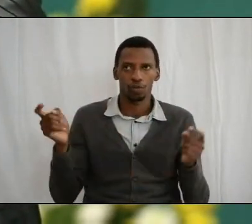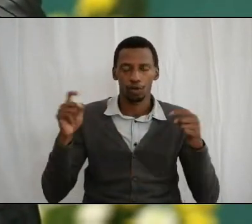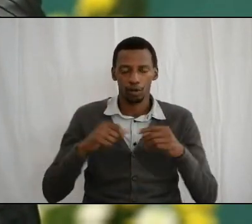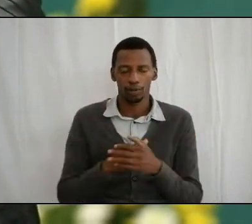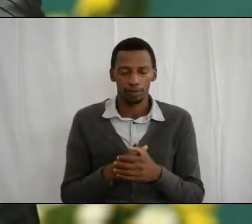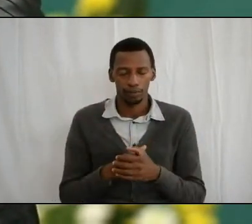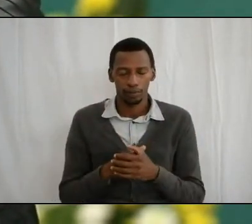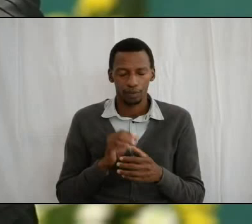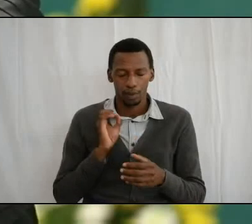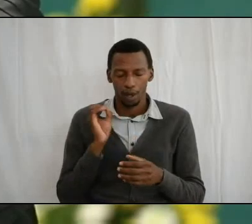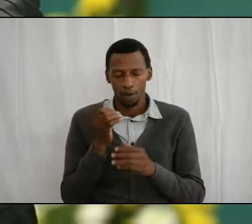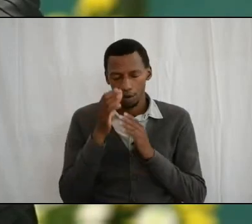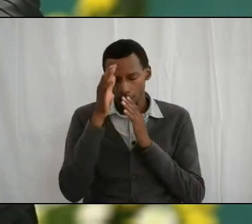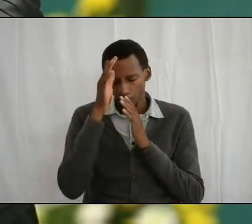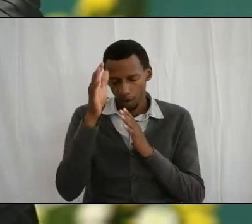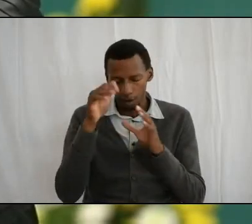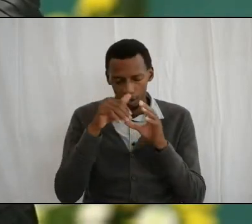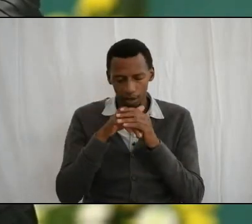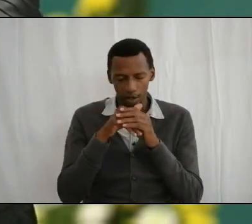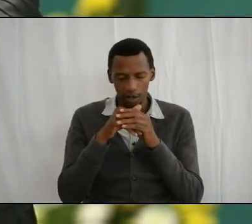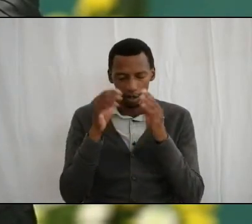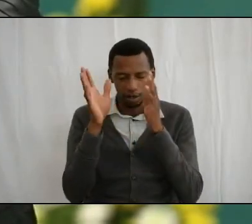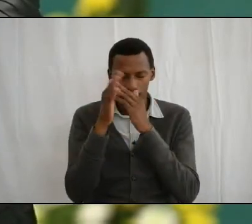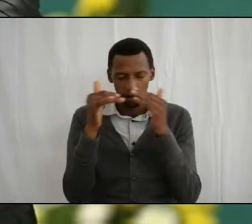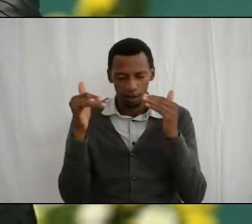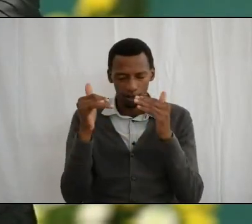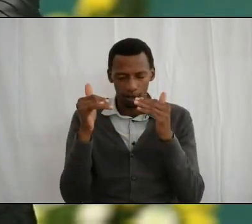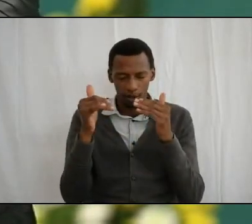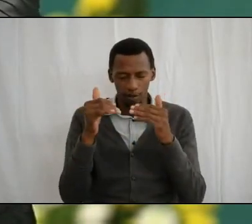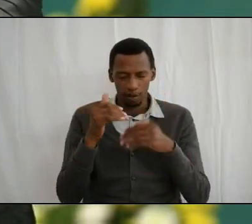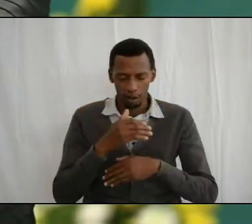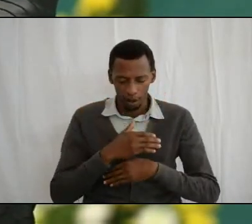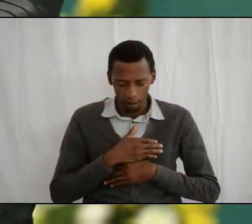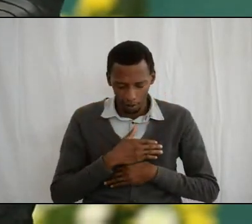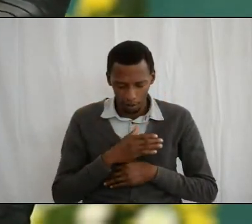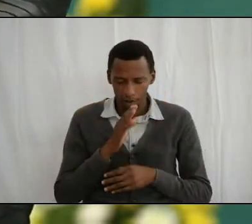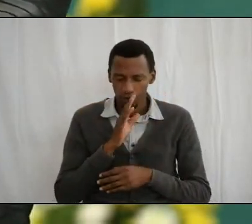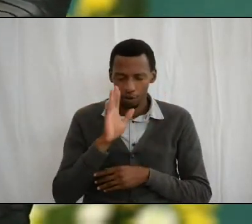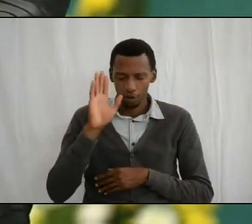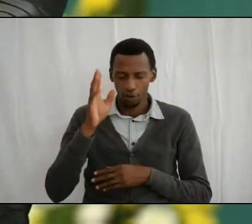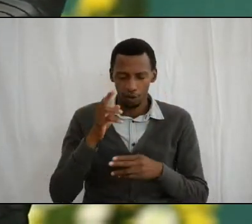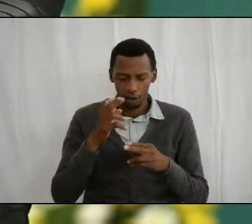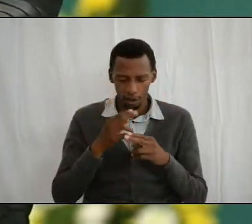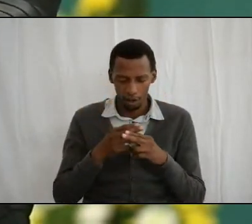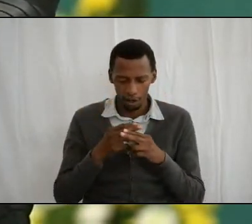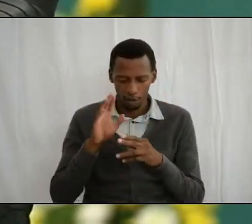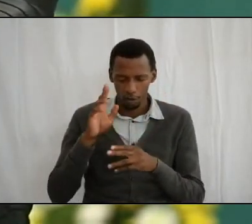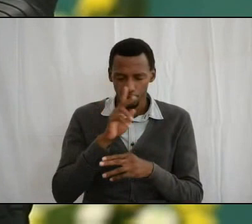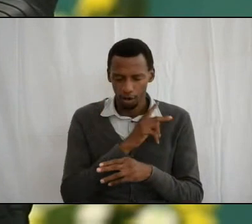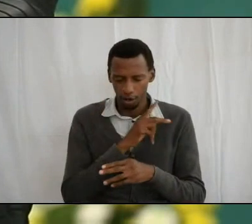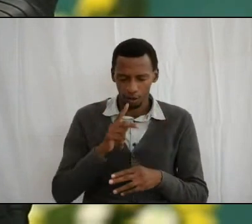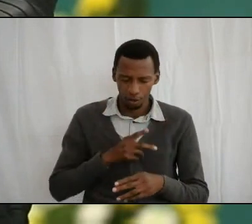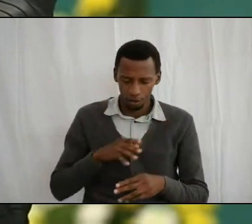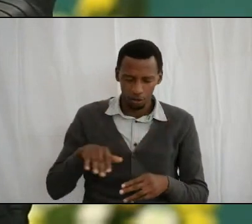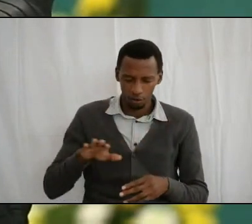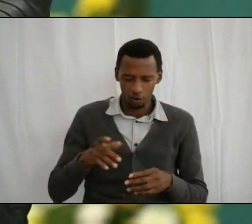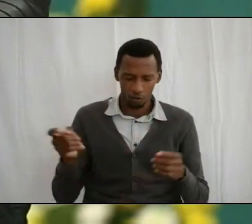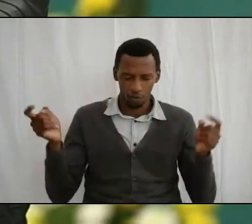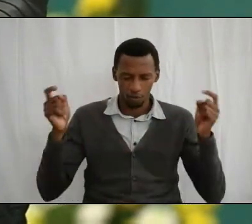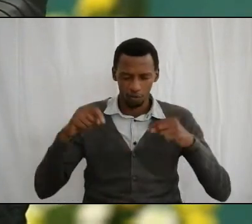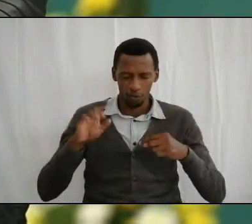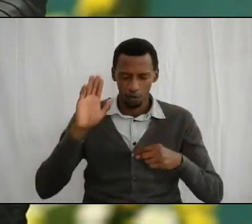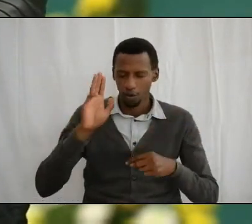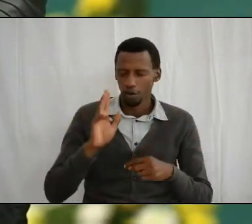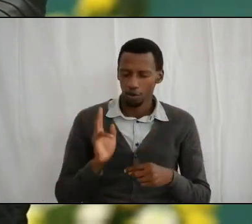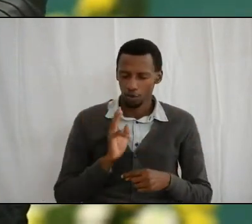Our Father in heaven, hallowed be your name. Your kingdom come. Your